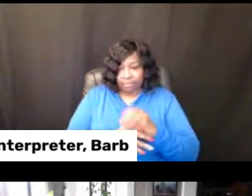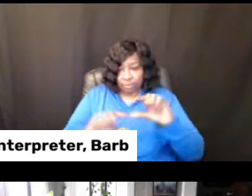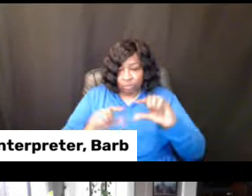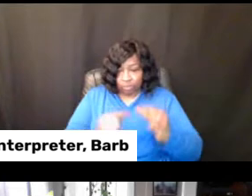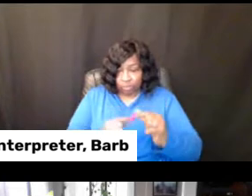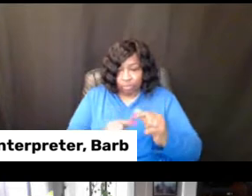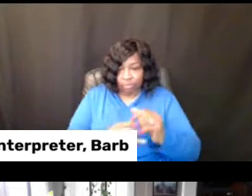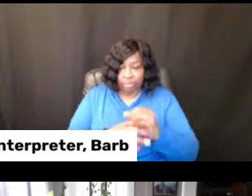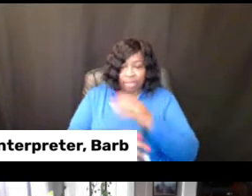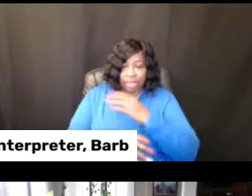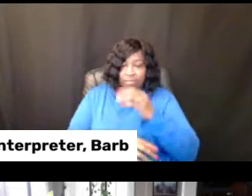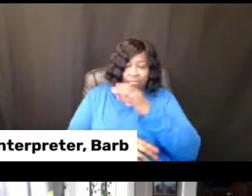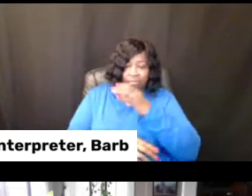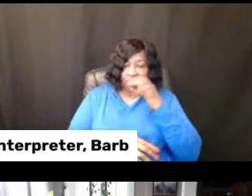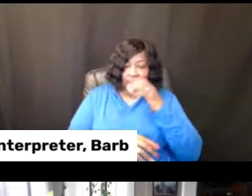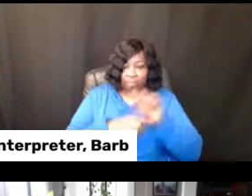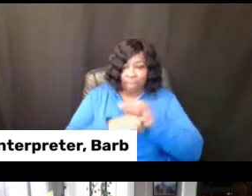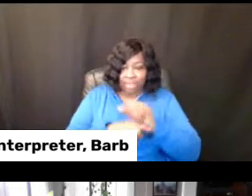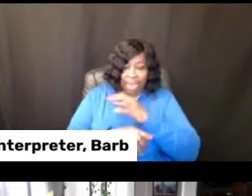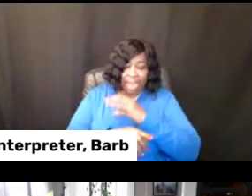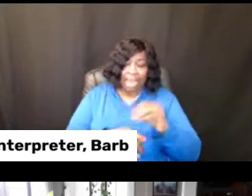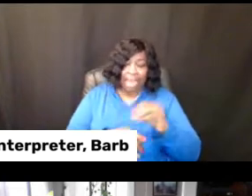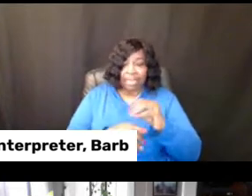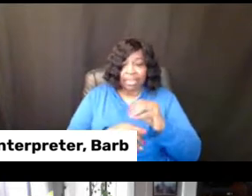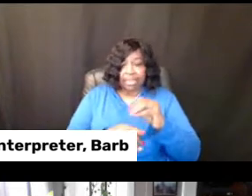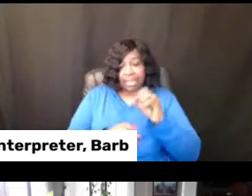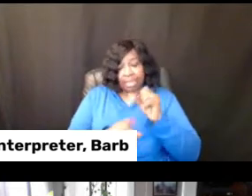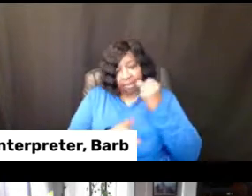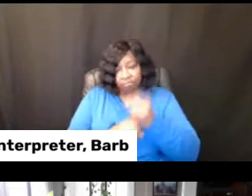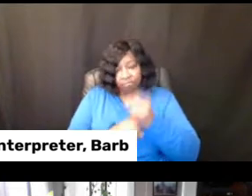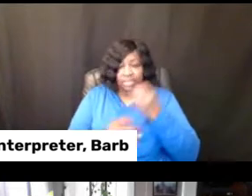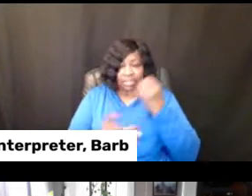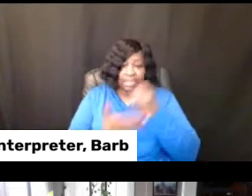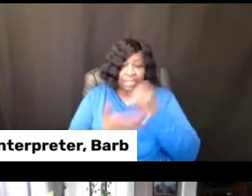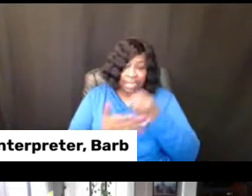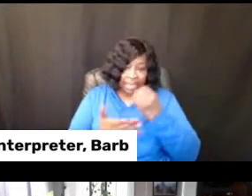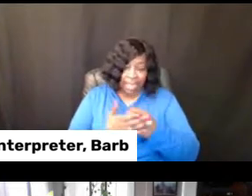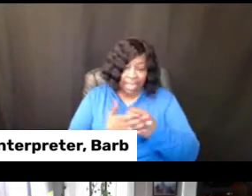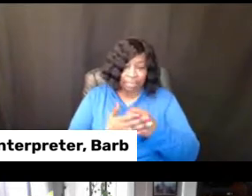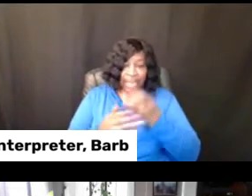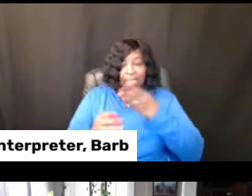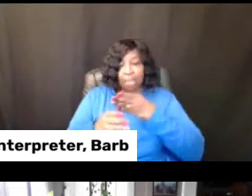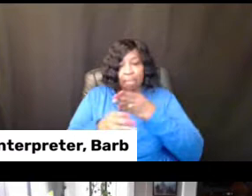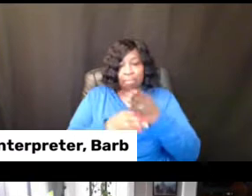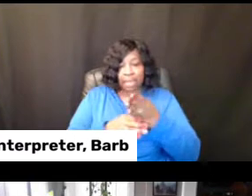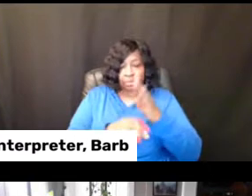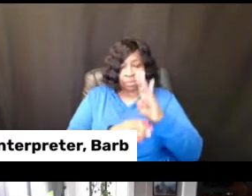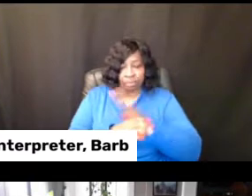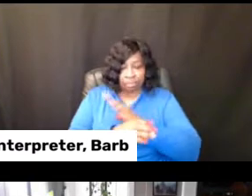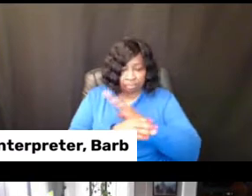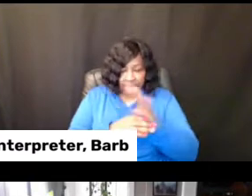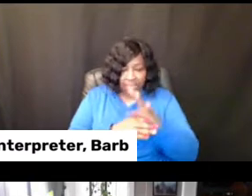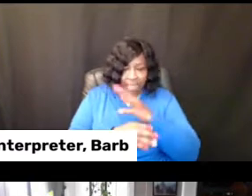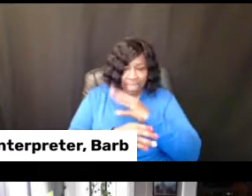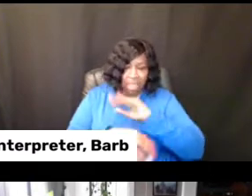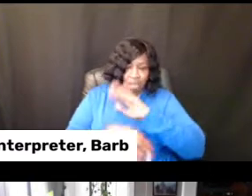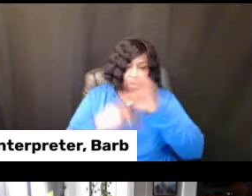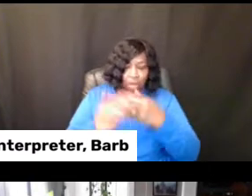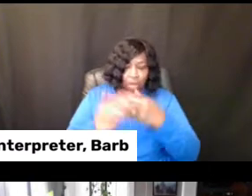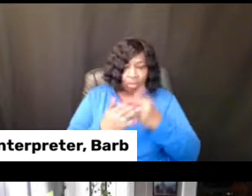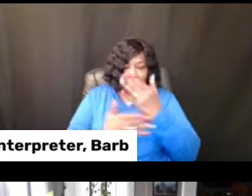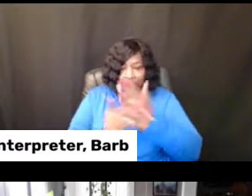practices. And it affects the economy writ large as a major industry and all facets of the